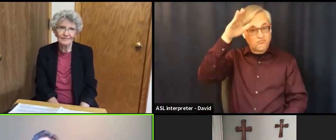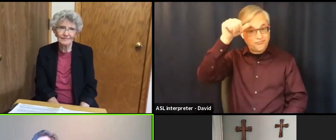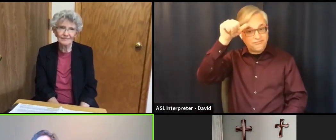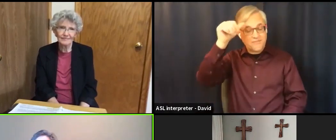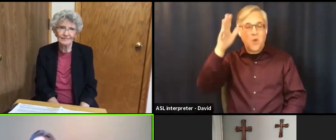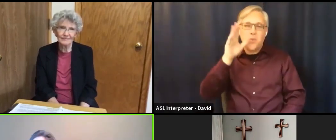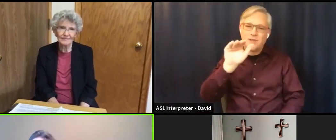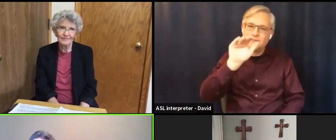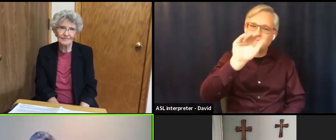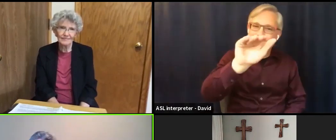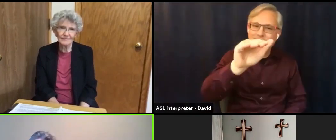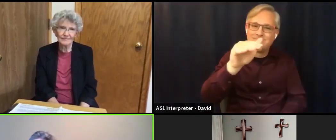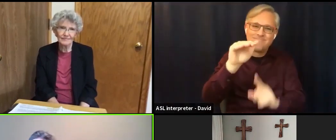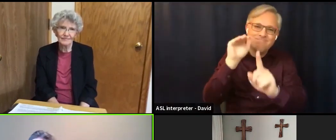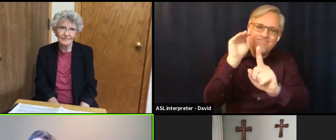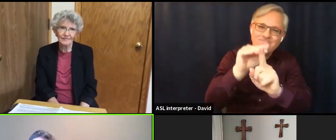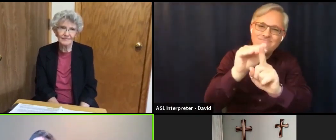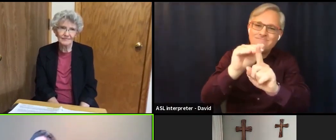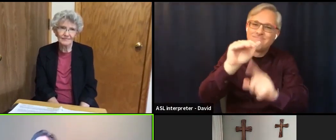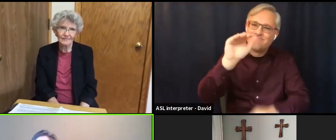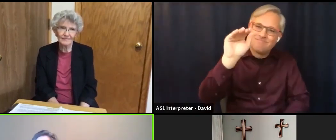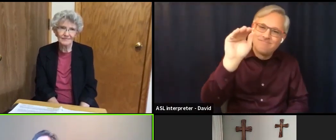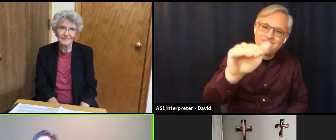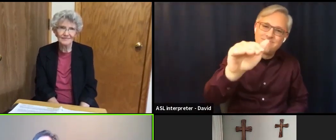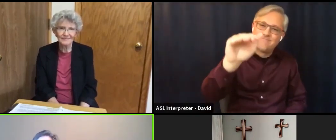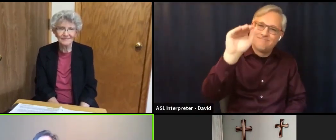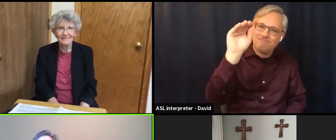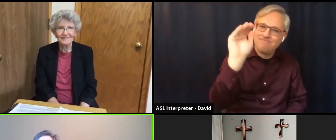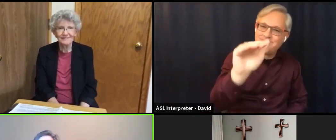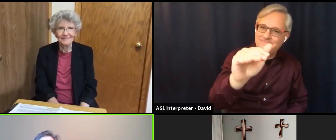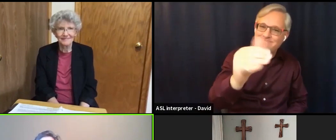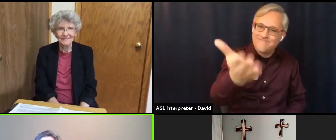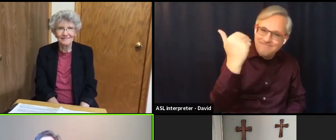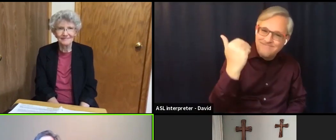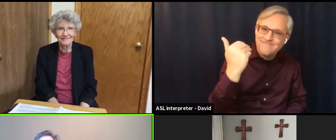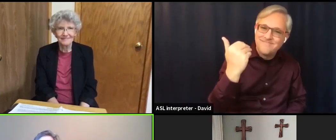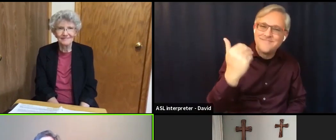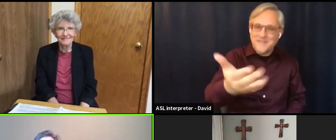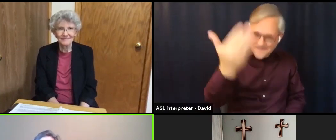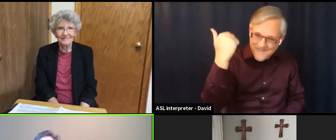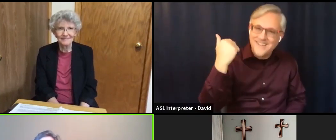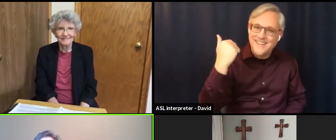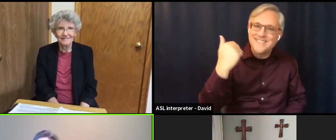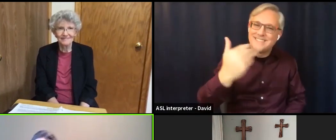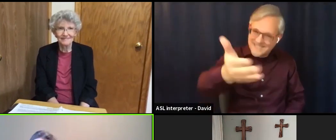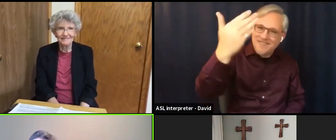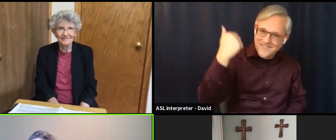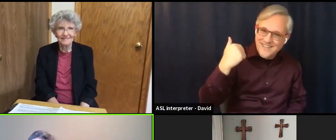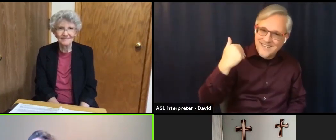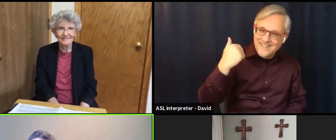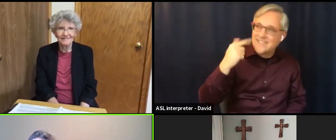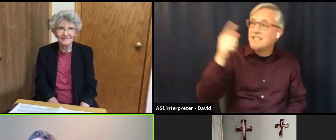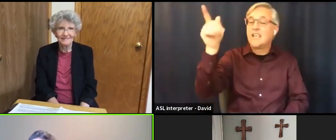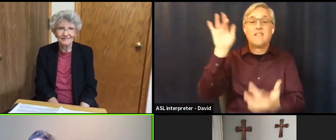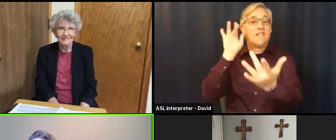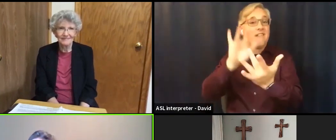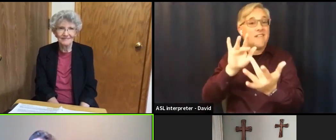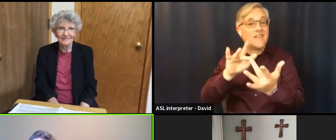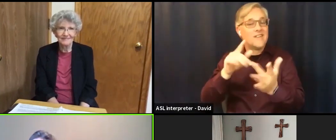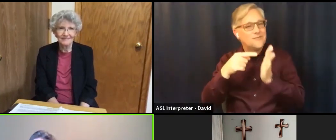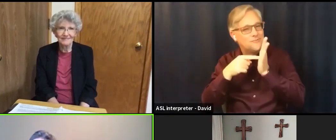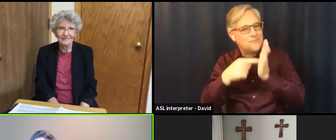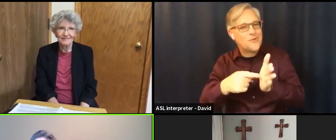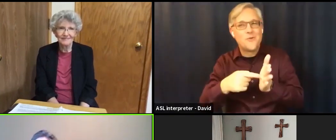loves us, and trusts us to show the love and kindness of God.